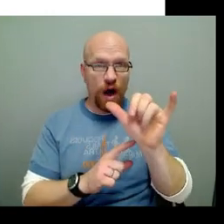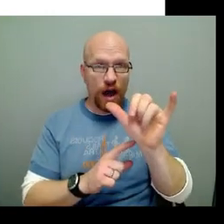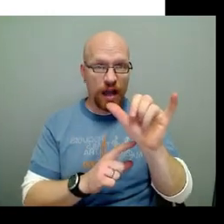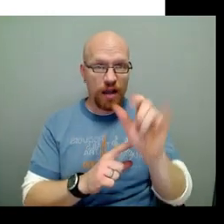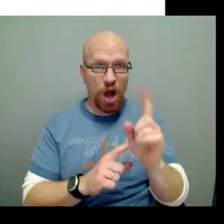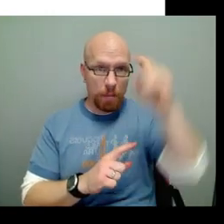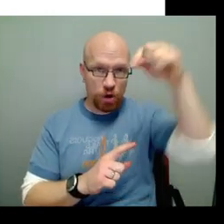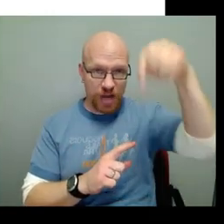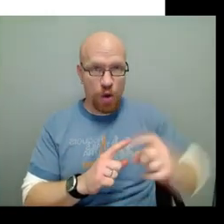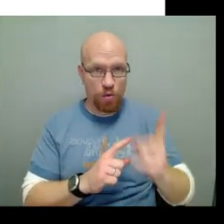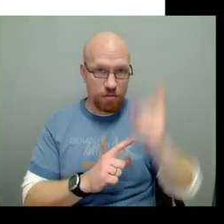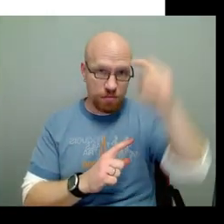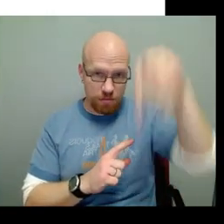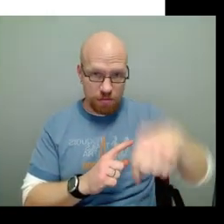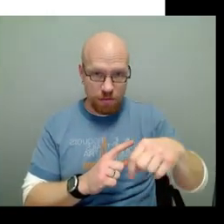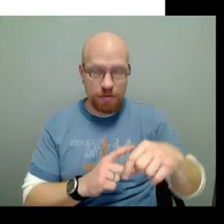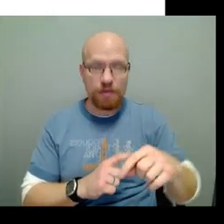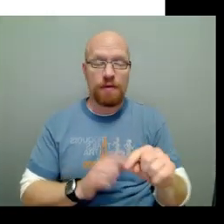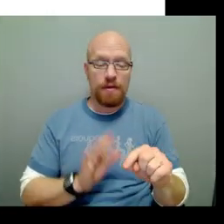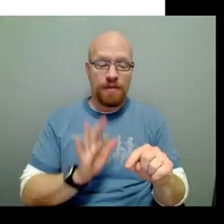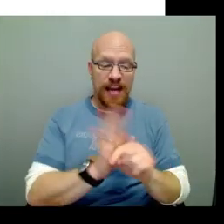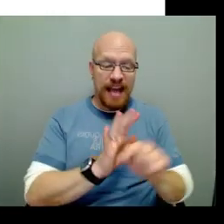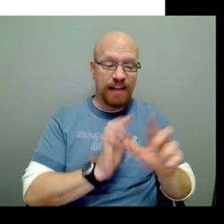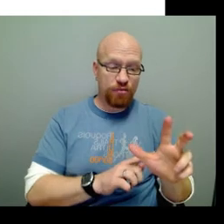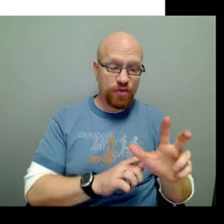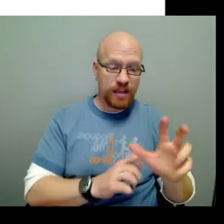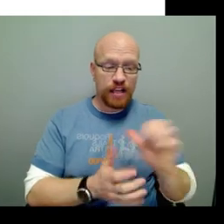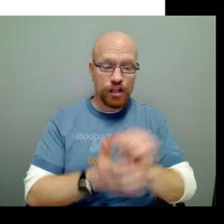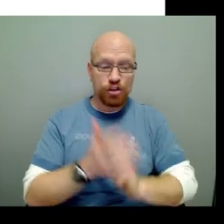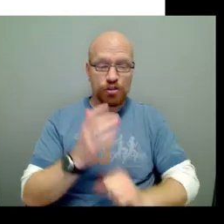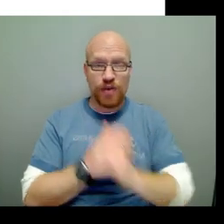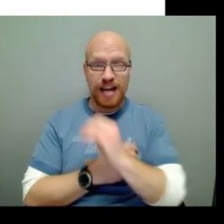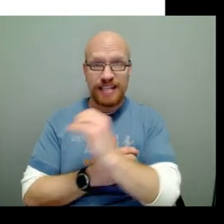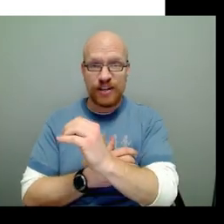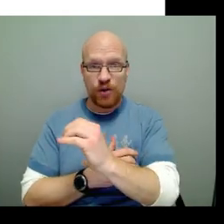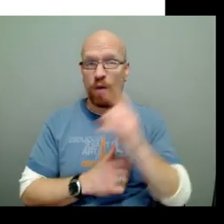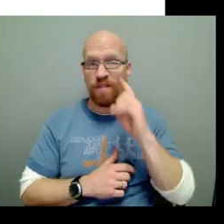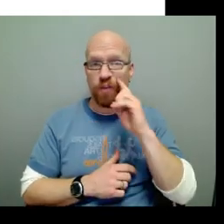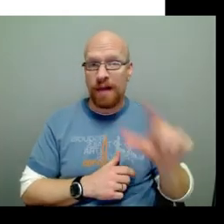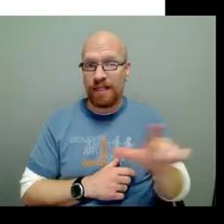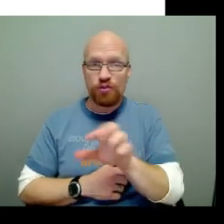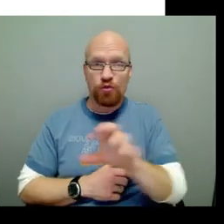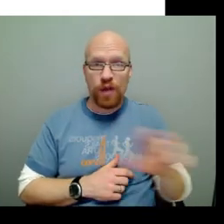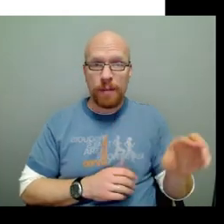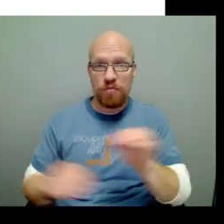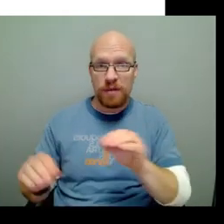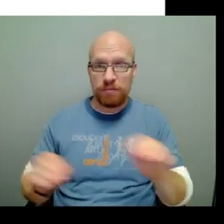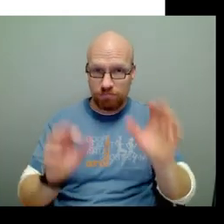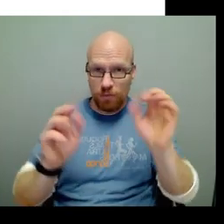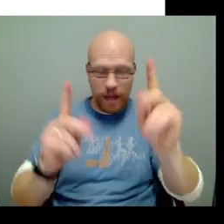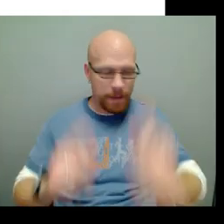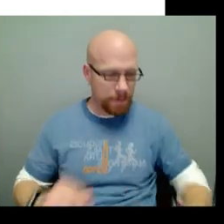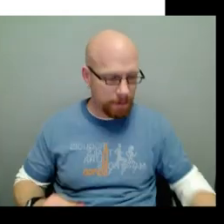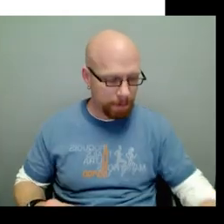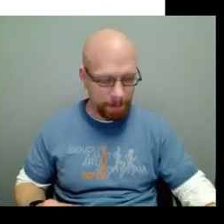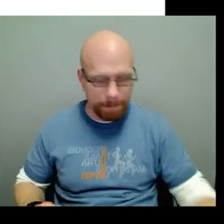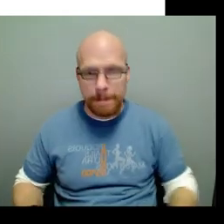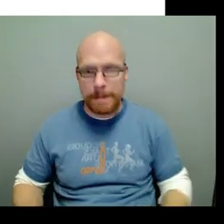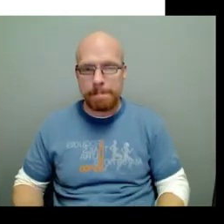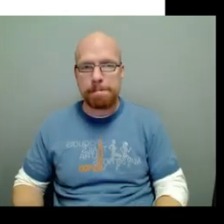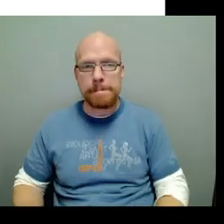change in y, up or down. And negative 3, subtract 0 for my left or right movement.